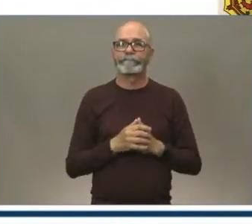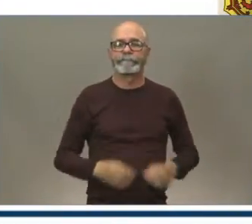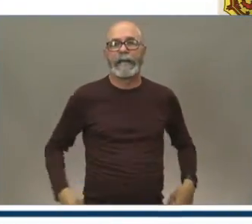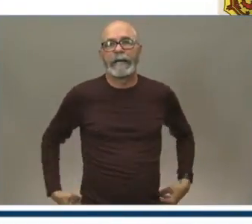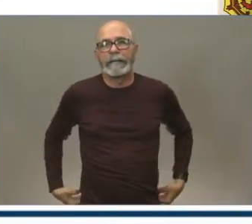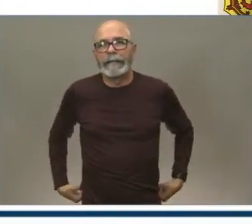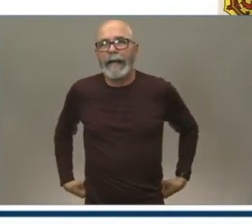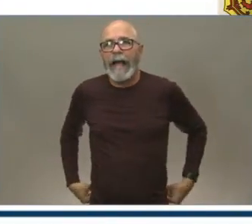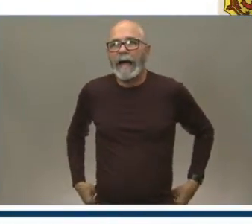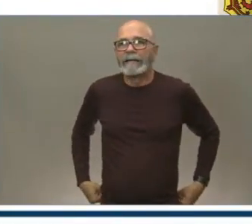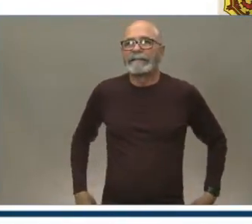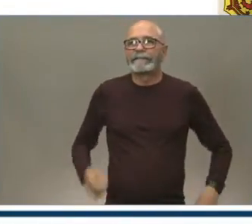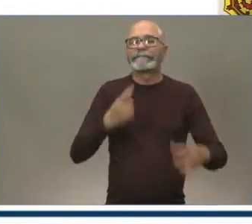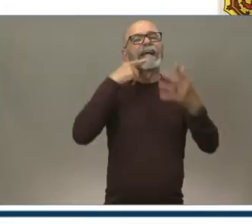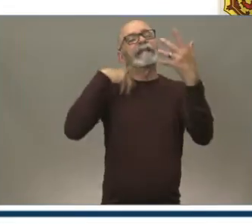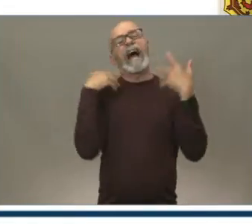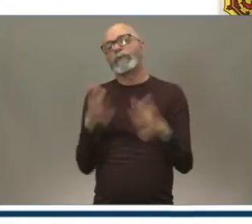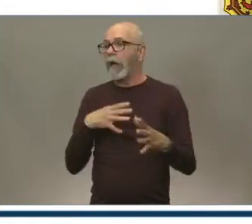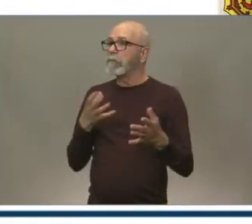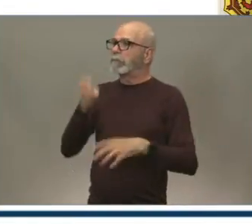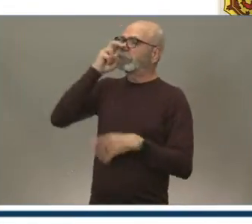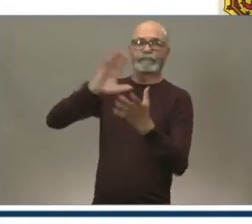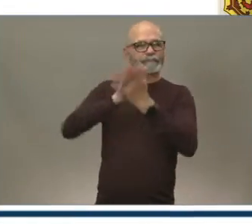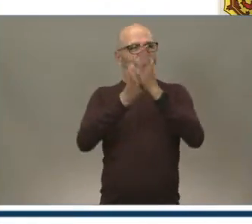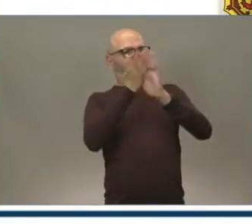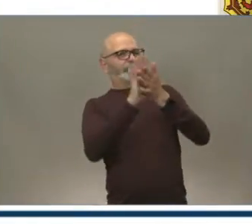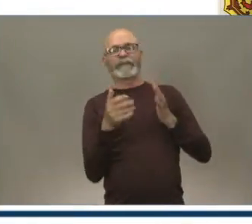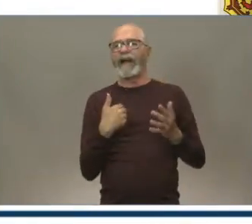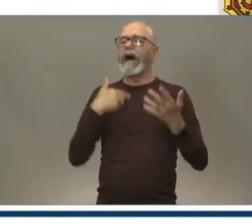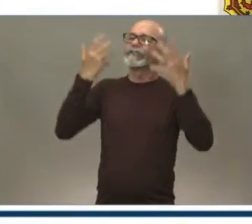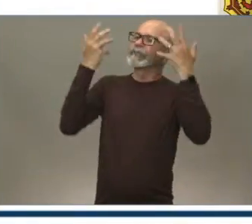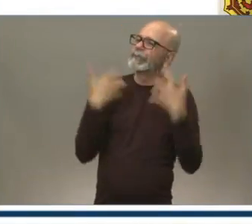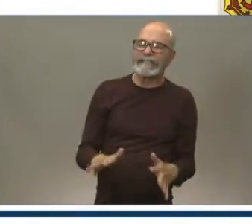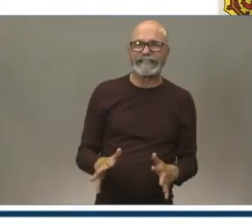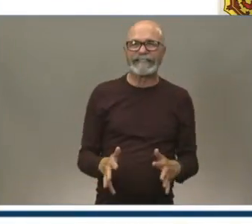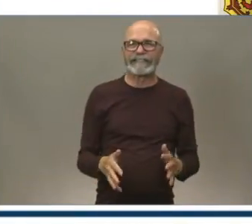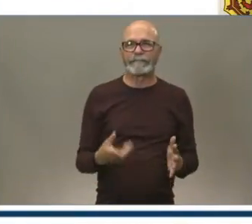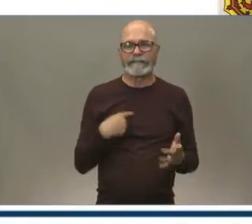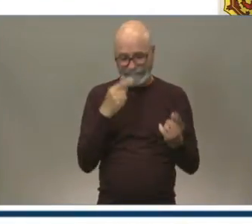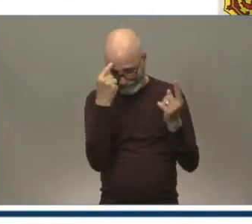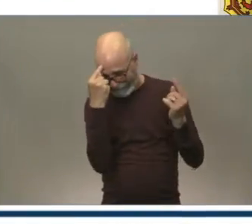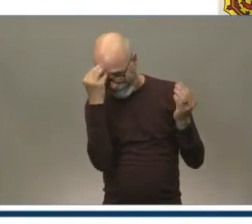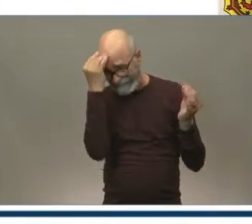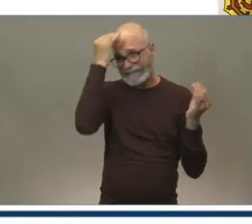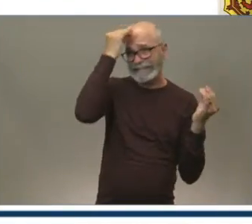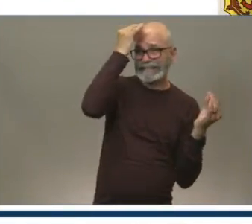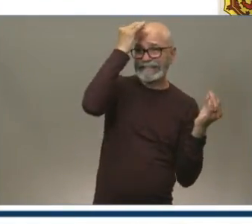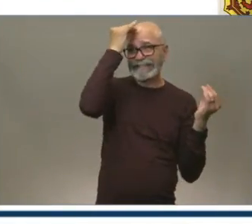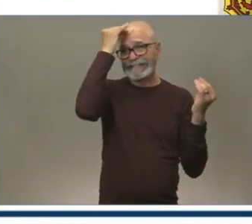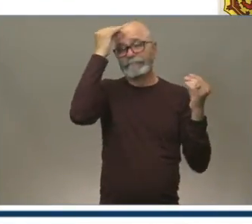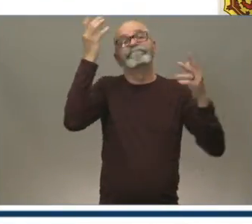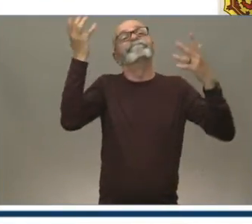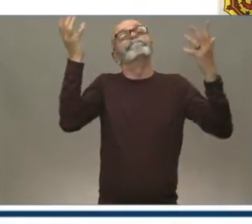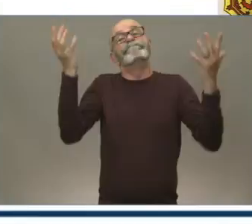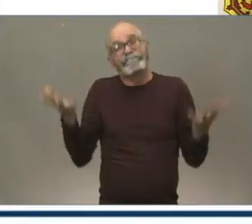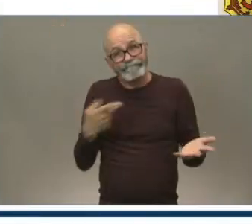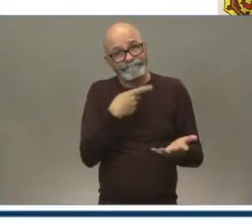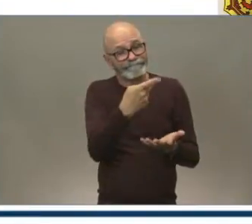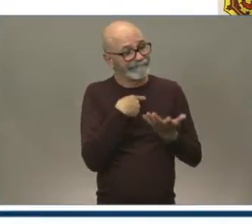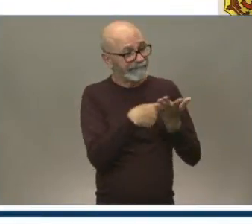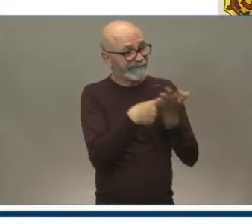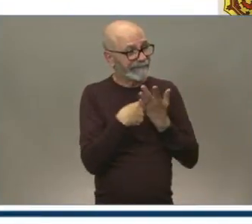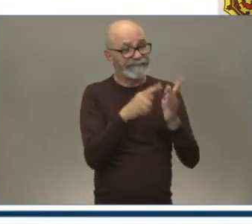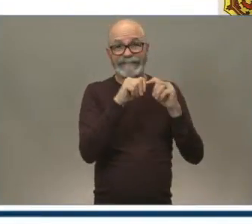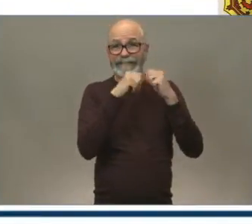public health restrictions in addition to the border measures that came into effect this morning. But after talking with my team about the cases they